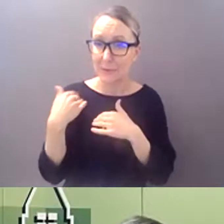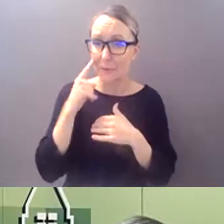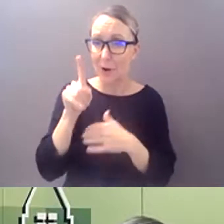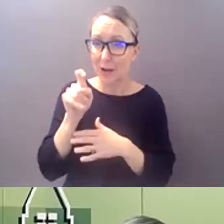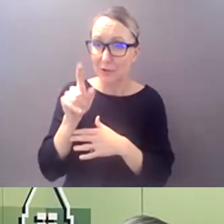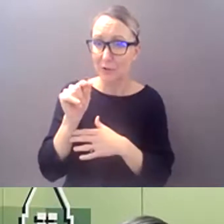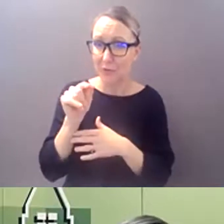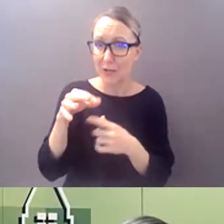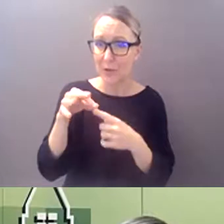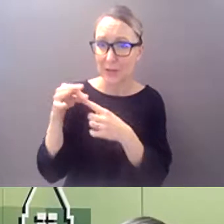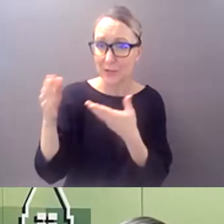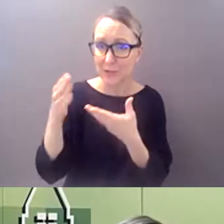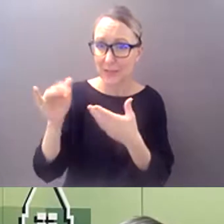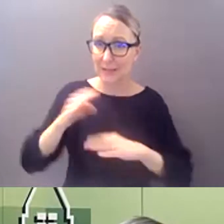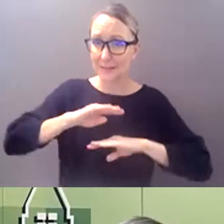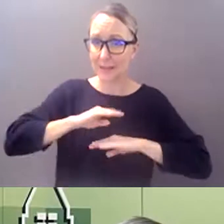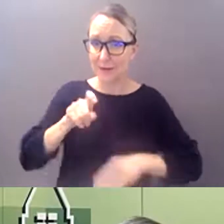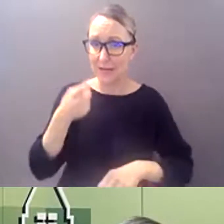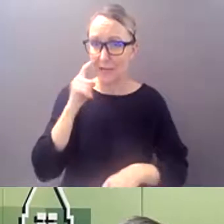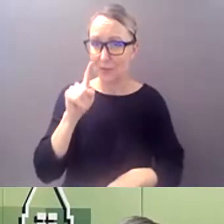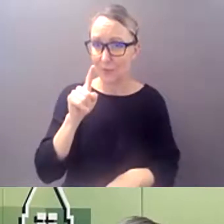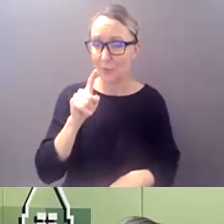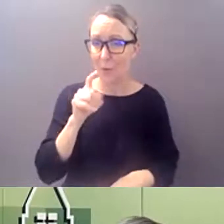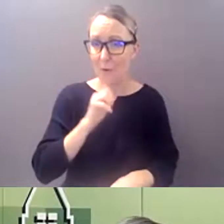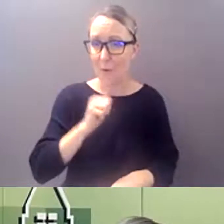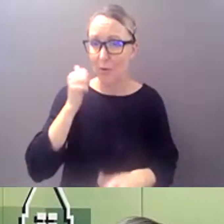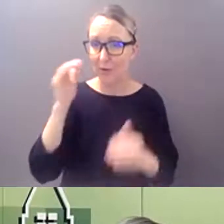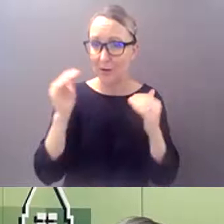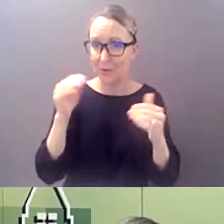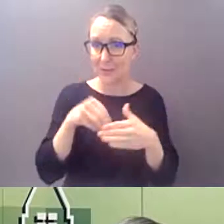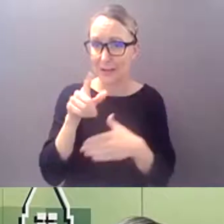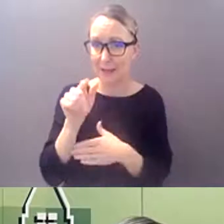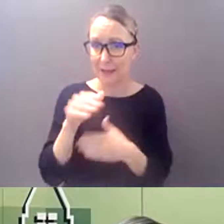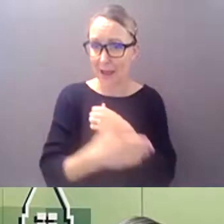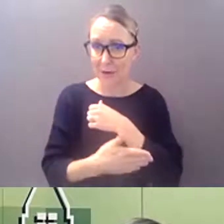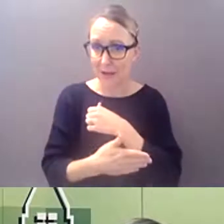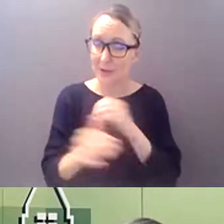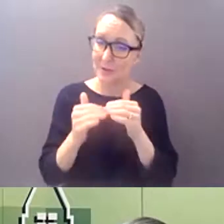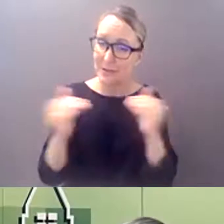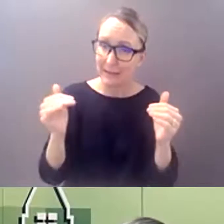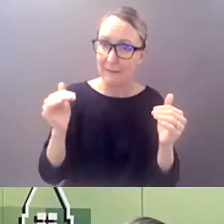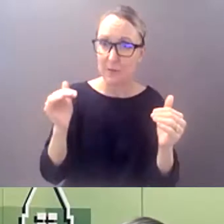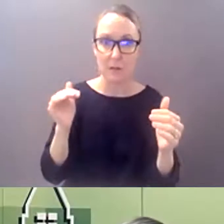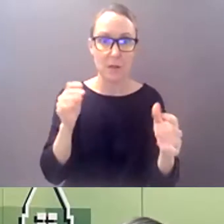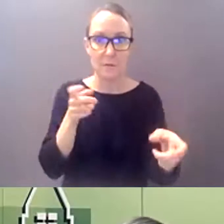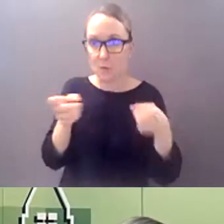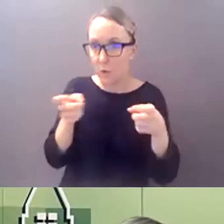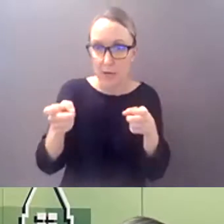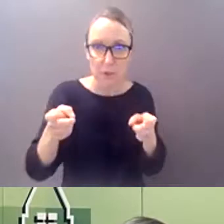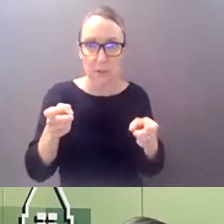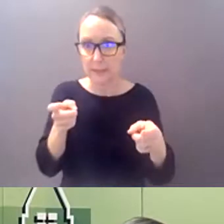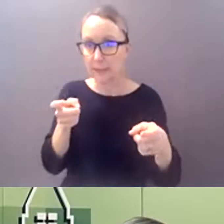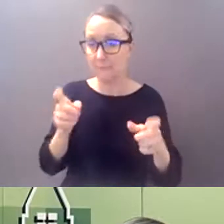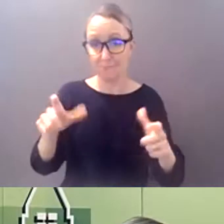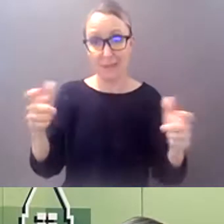services that meet the needs of older people in Los Angeles County. So the level of coordination is quite